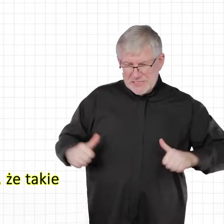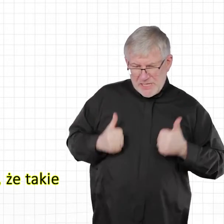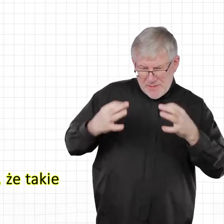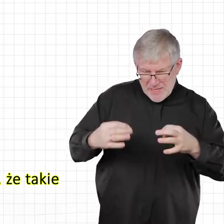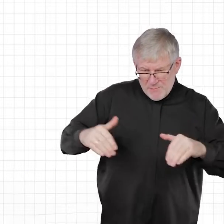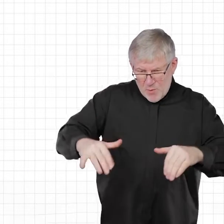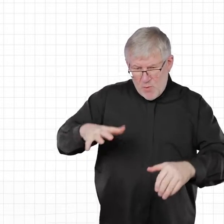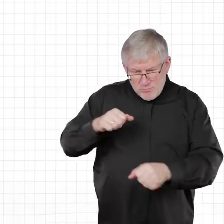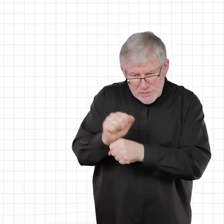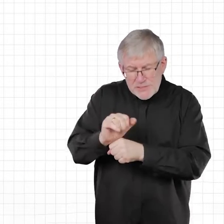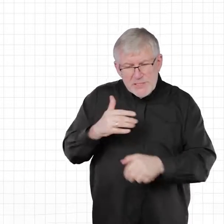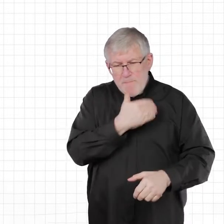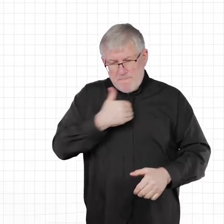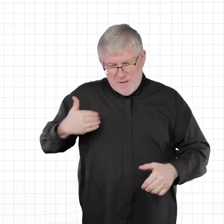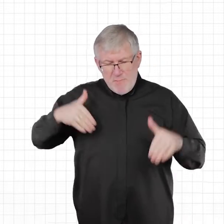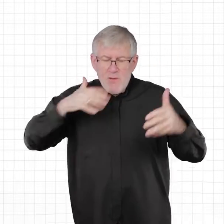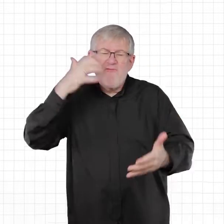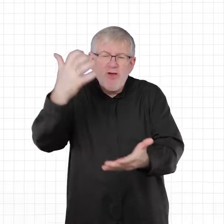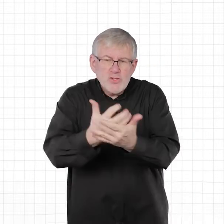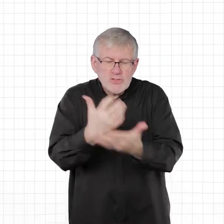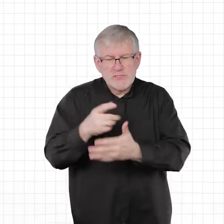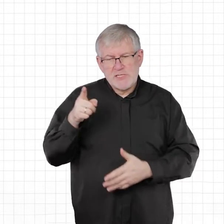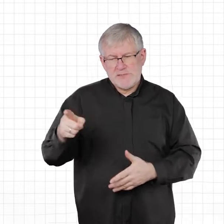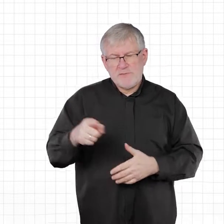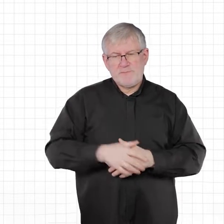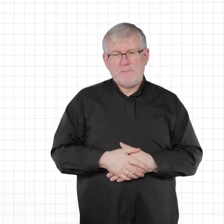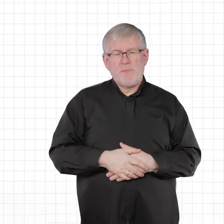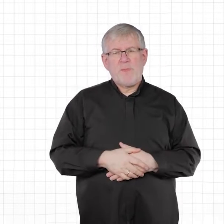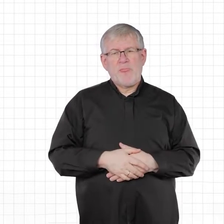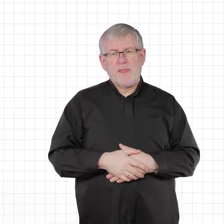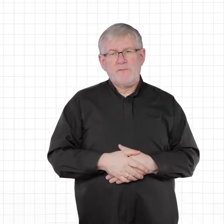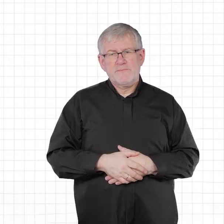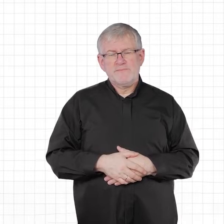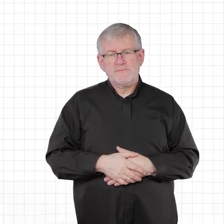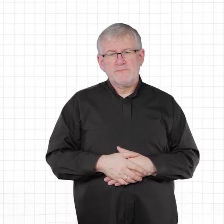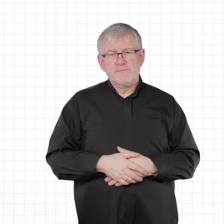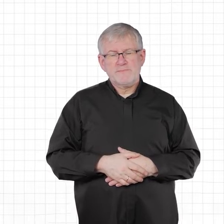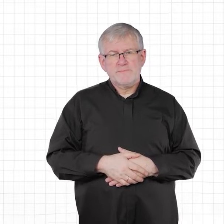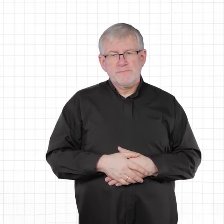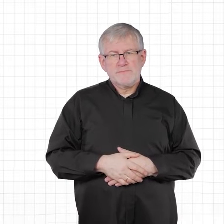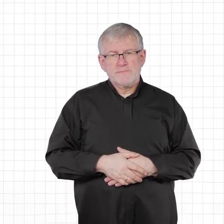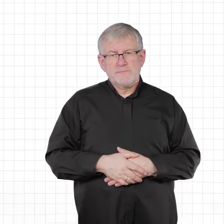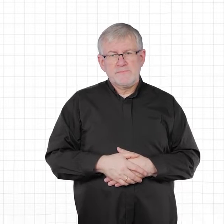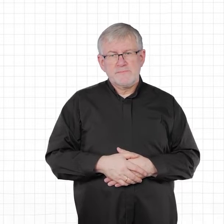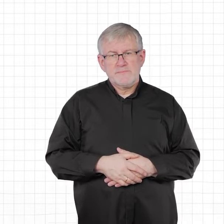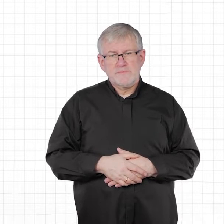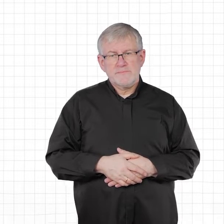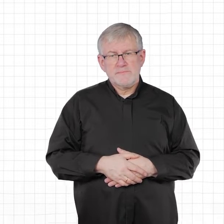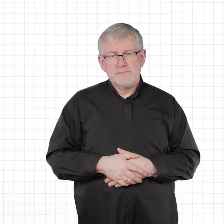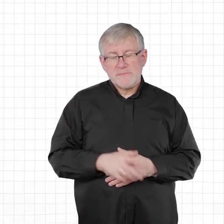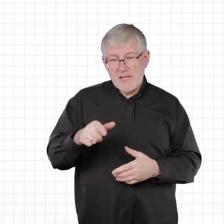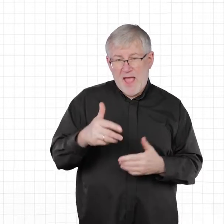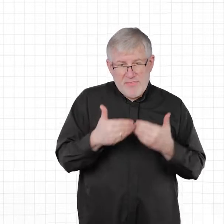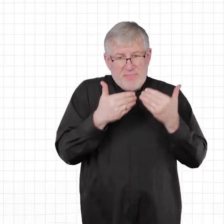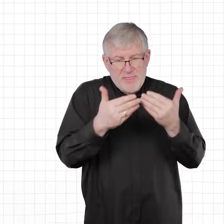created. So you because that gives you confidence to take the next step, because there will always be